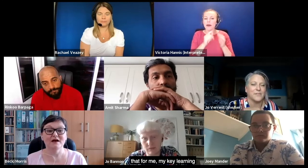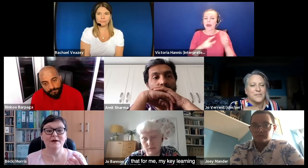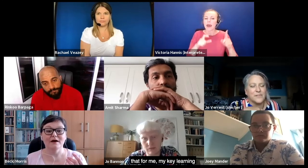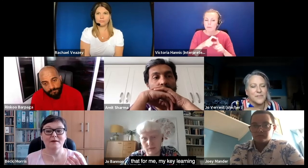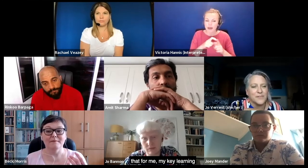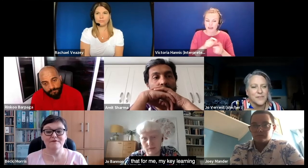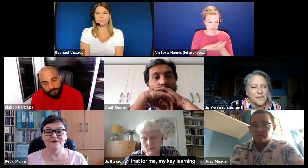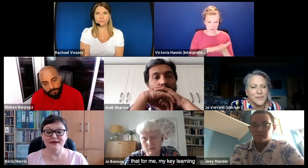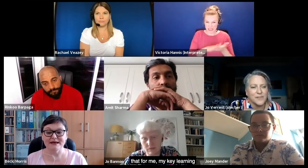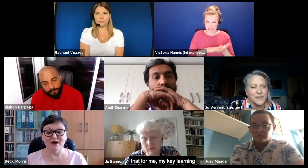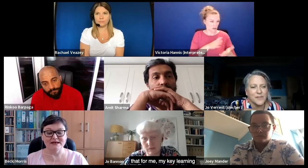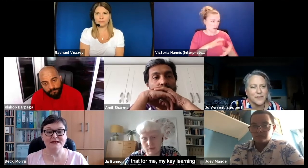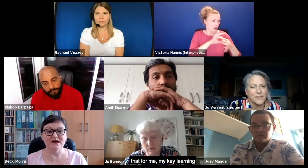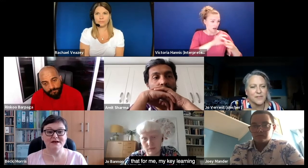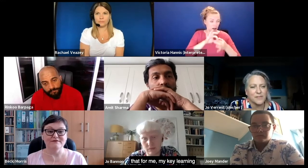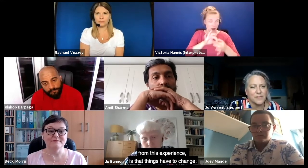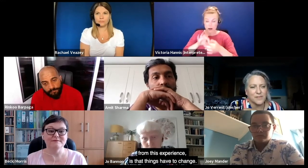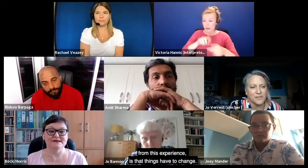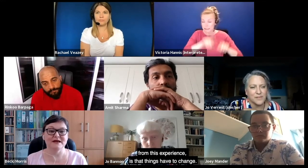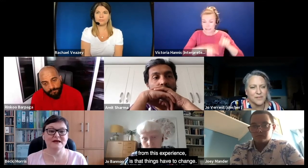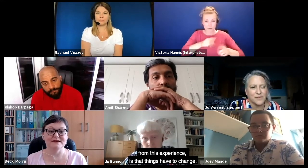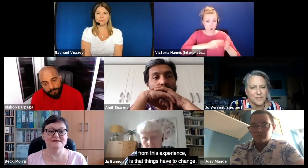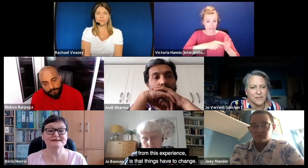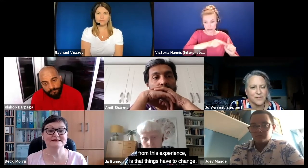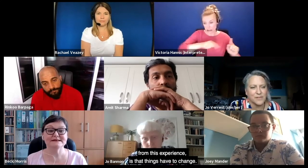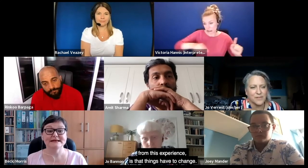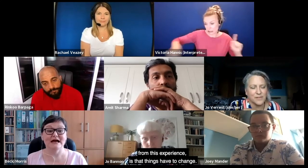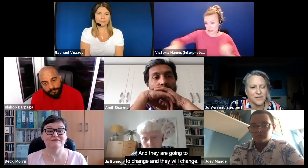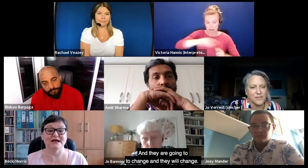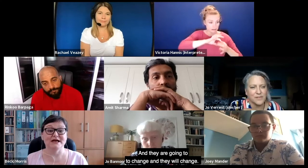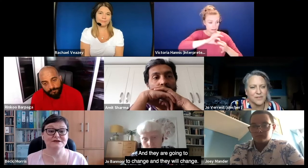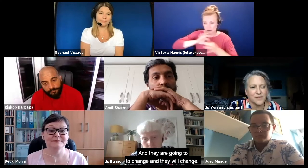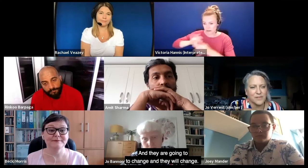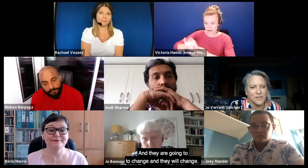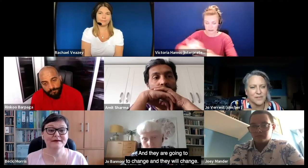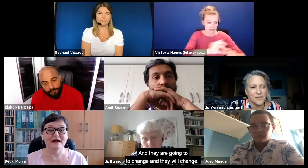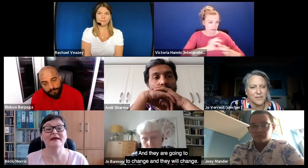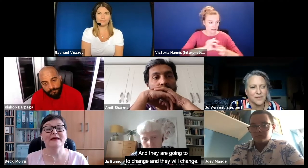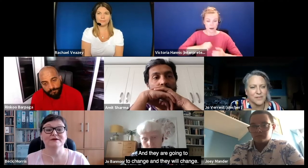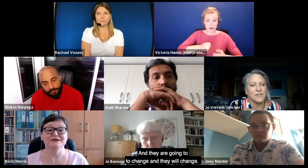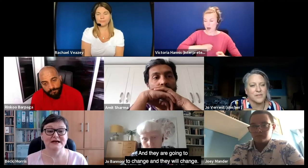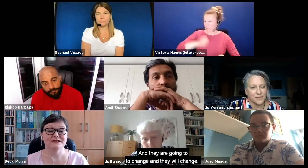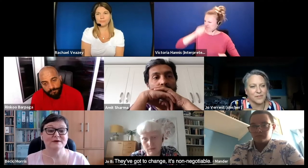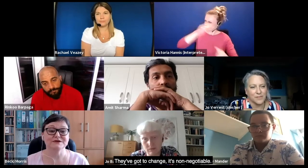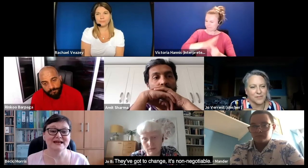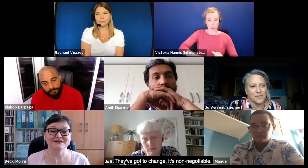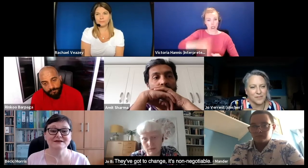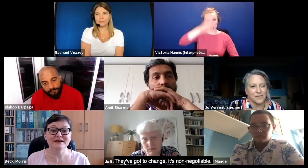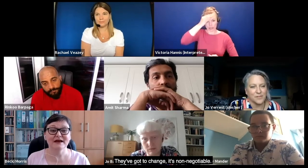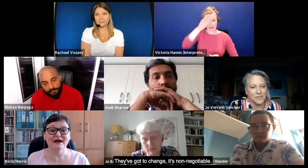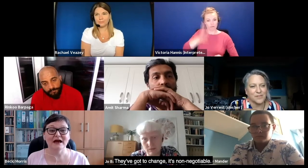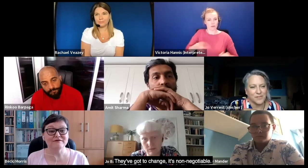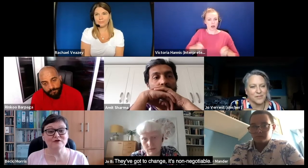that for me, my key learning from this experience is that things have to change, and they're going to change, and they will